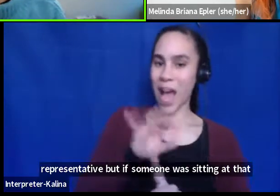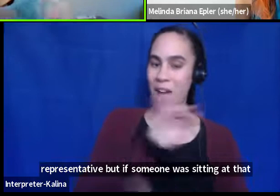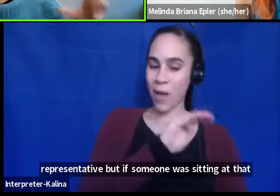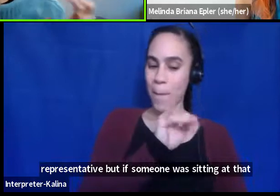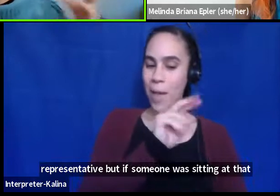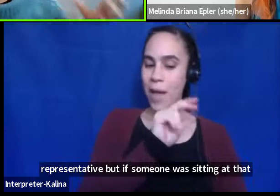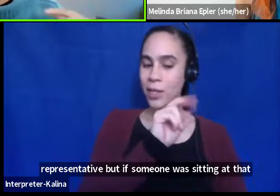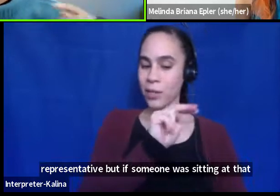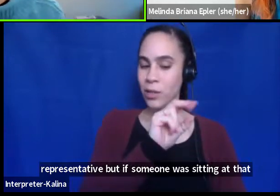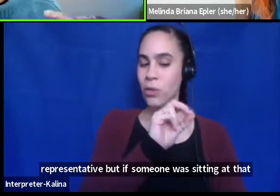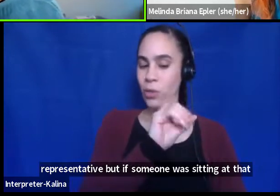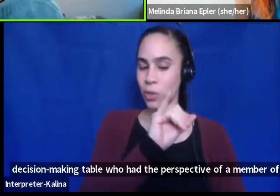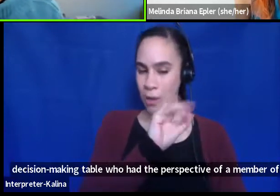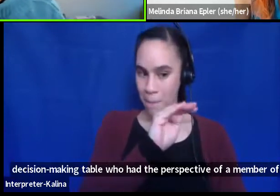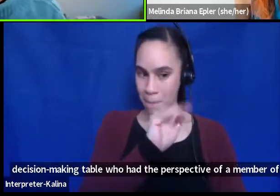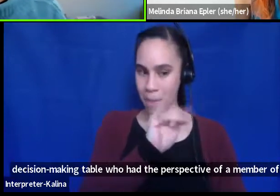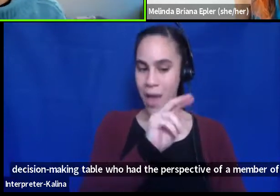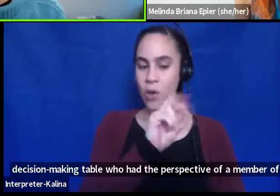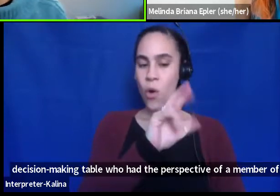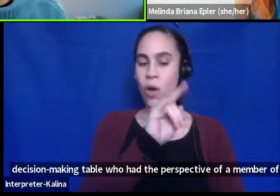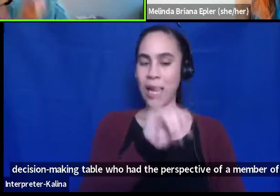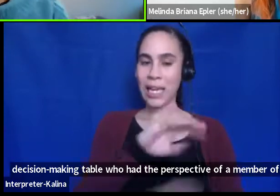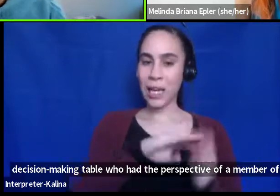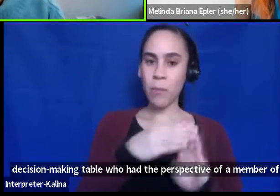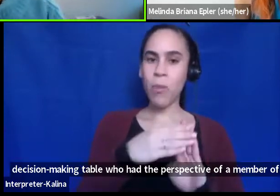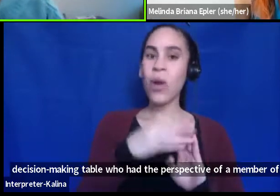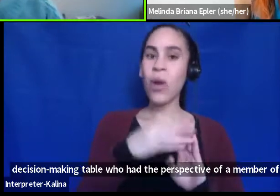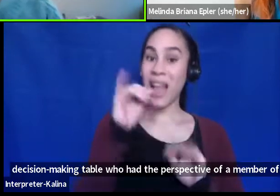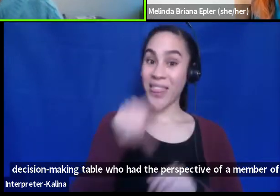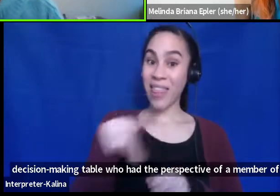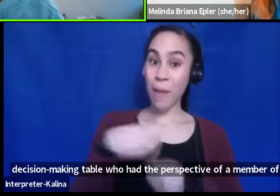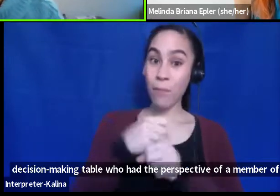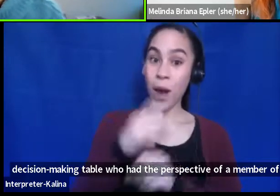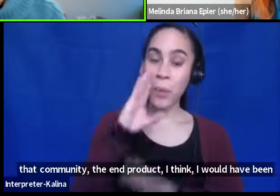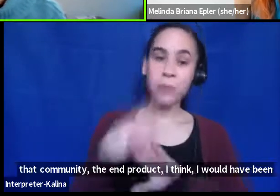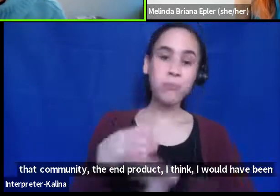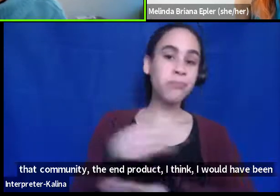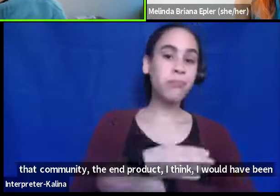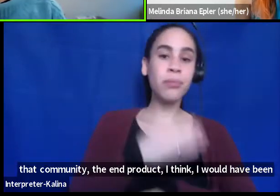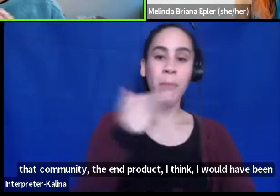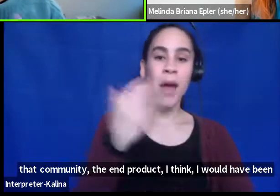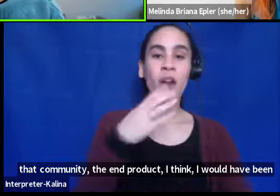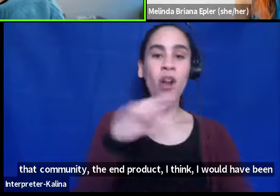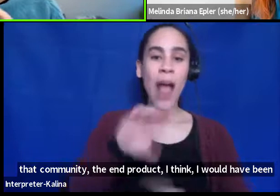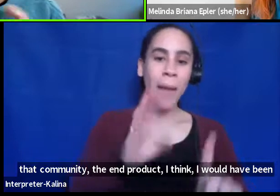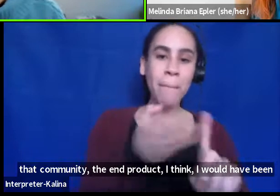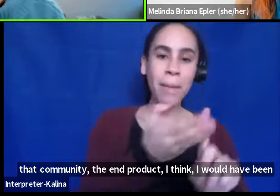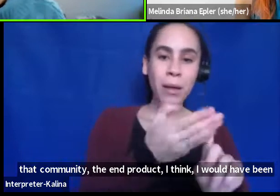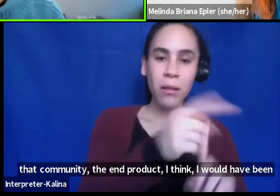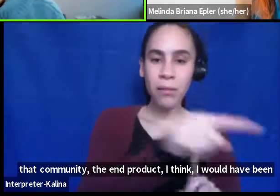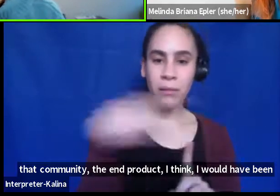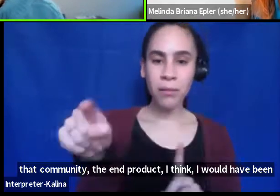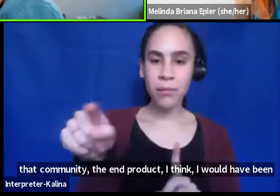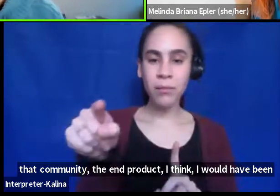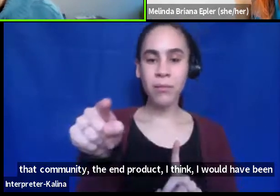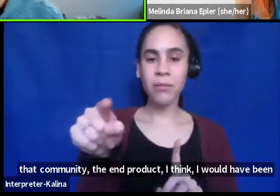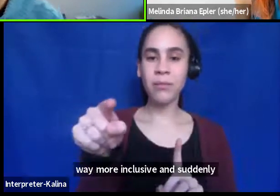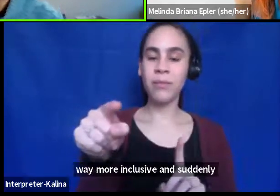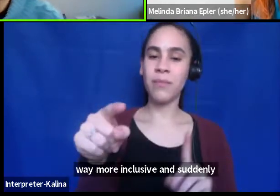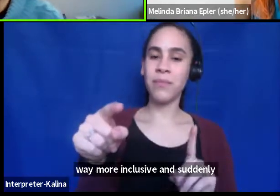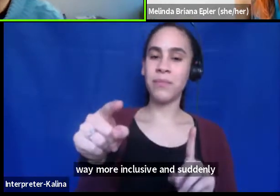end product, I think, would have been way more inclusive and suddenly would have appealed to members of that community. And some of these shifts are very